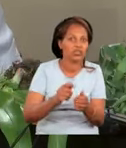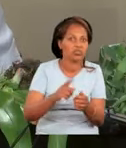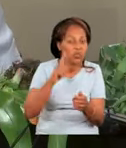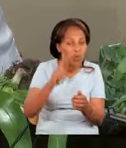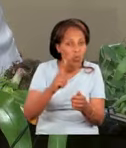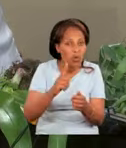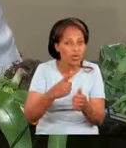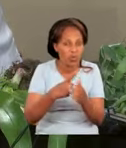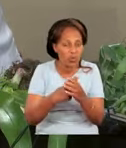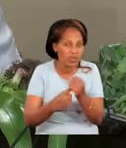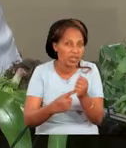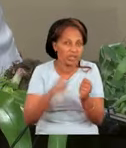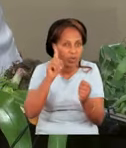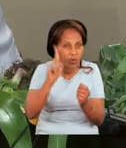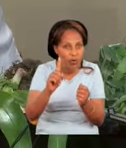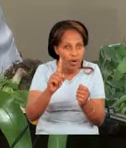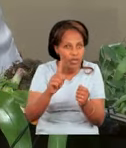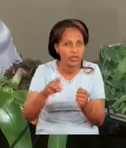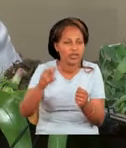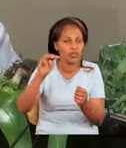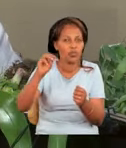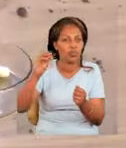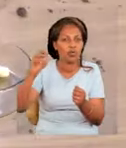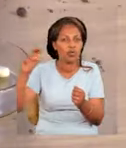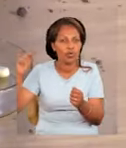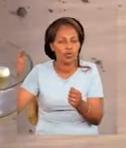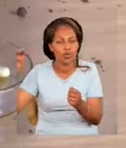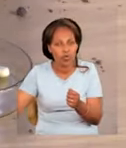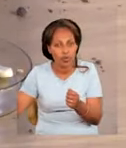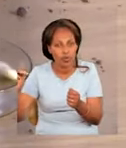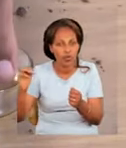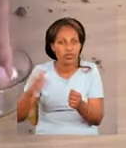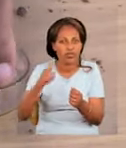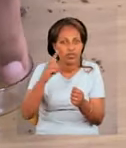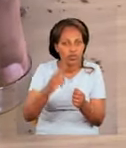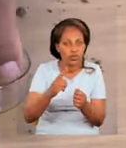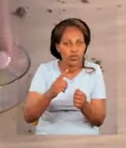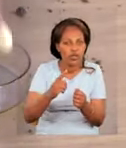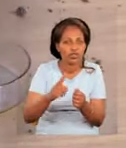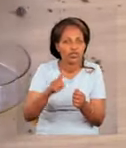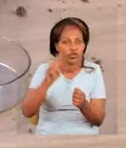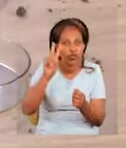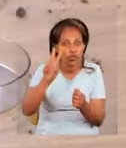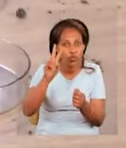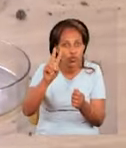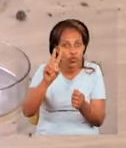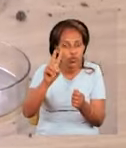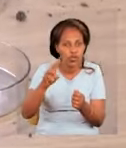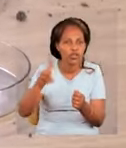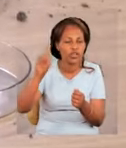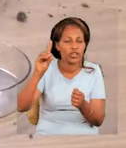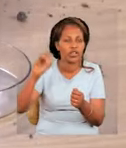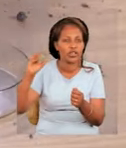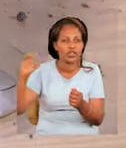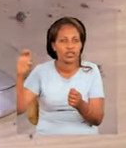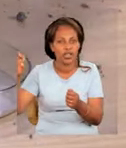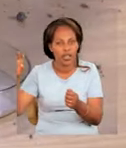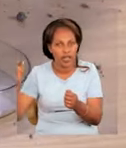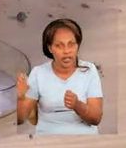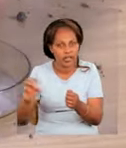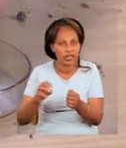cotyledon is a monocotyledon. One seed with two cotyledons is